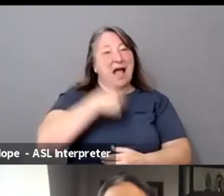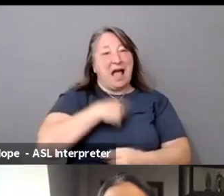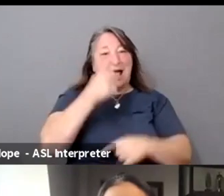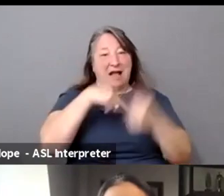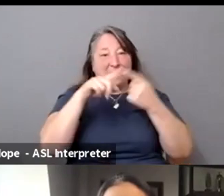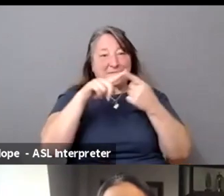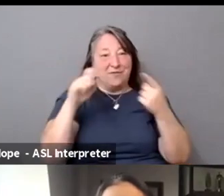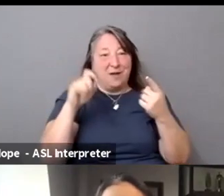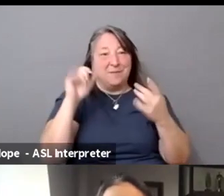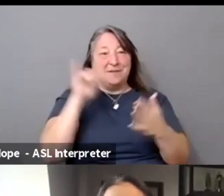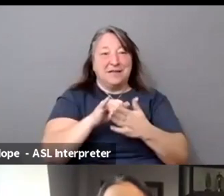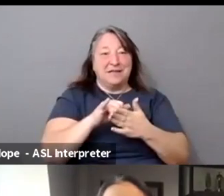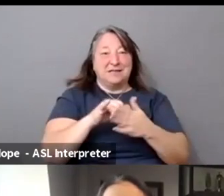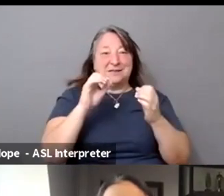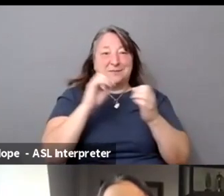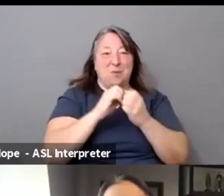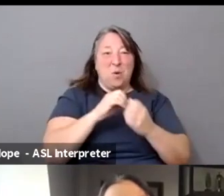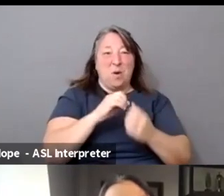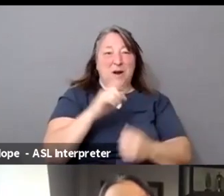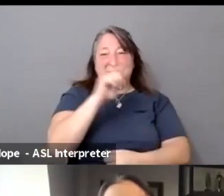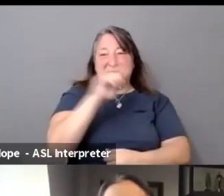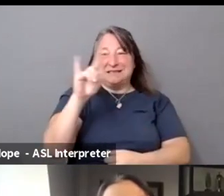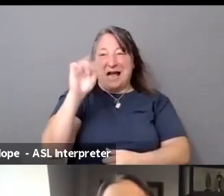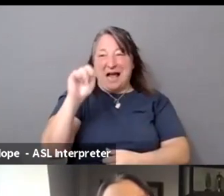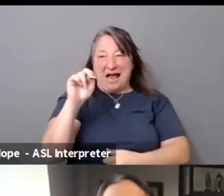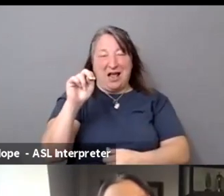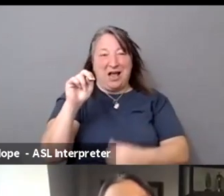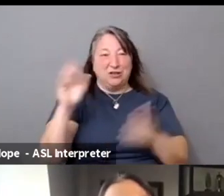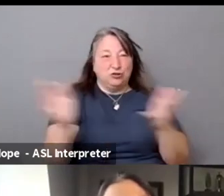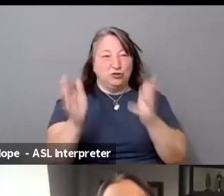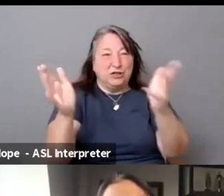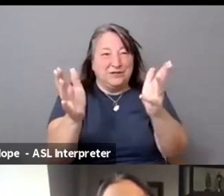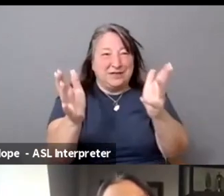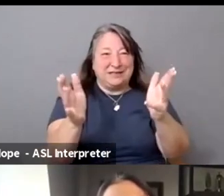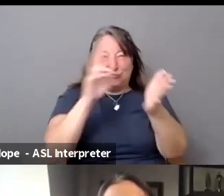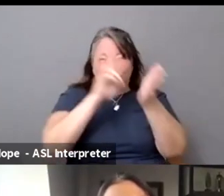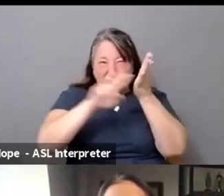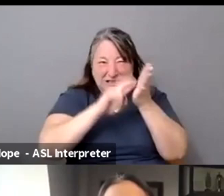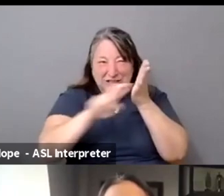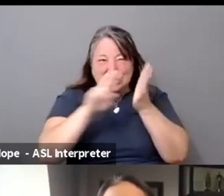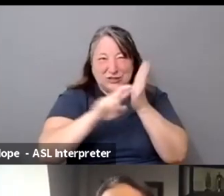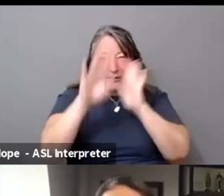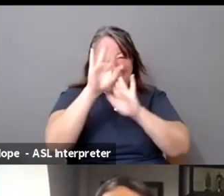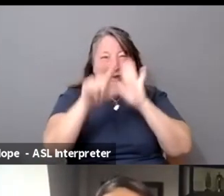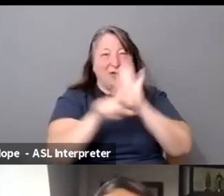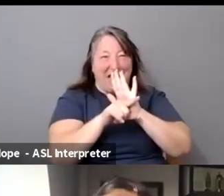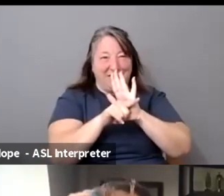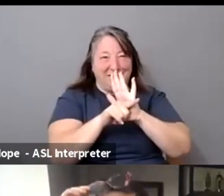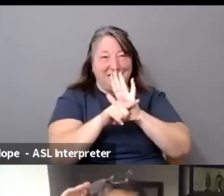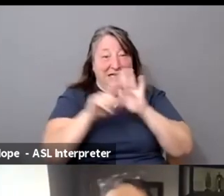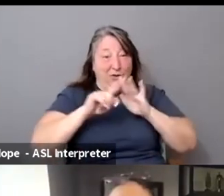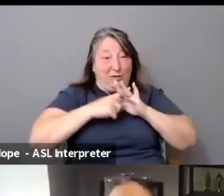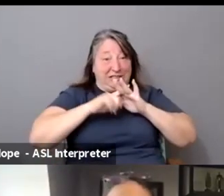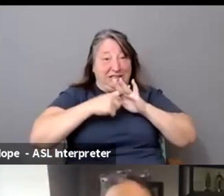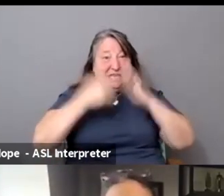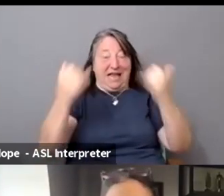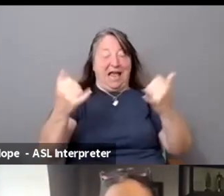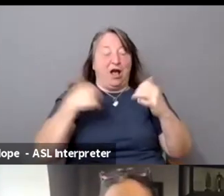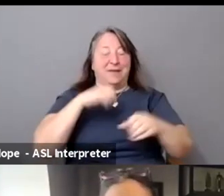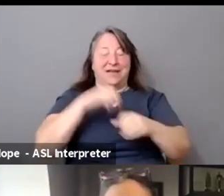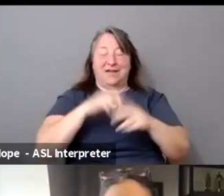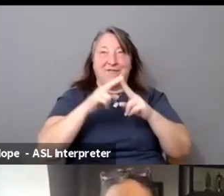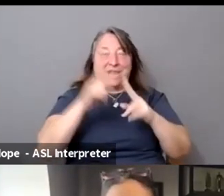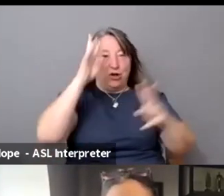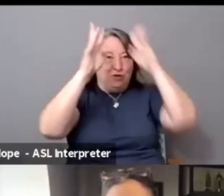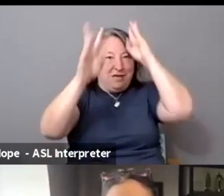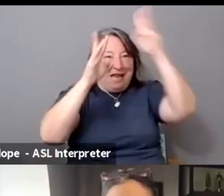more science-driven background and research-driven background originally, and now I'm in this very creative field, and I think filmmaking